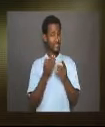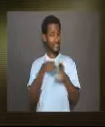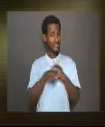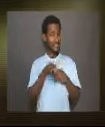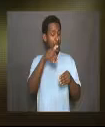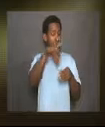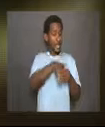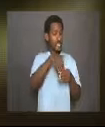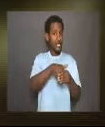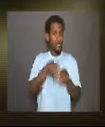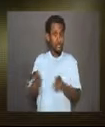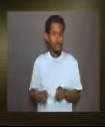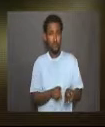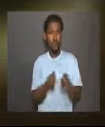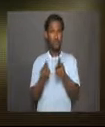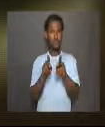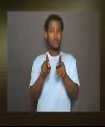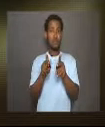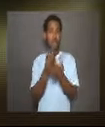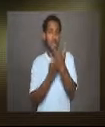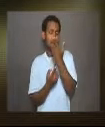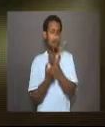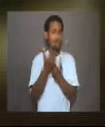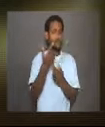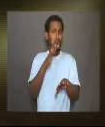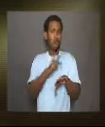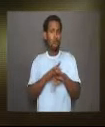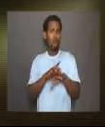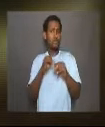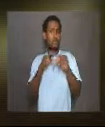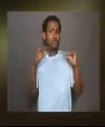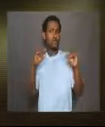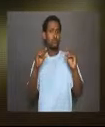process by debating on issues and policies,